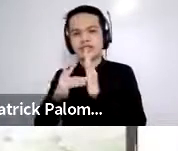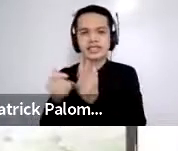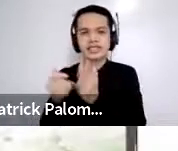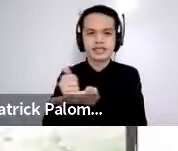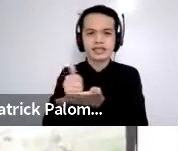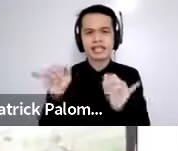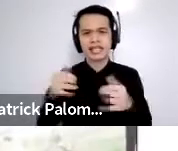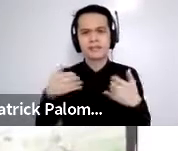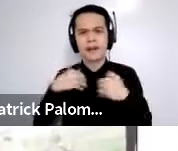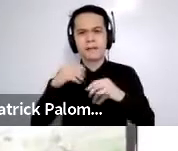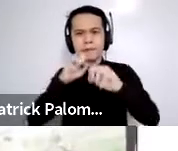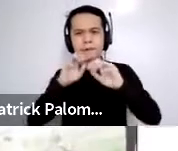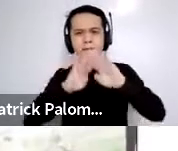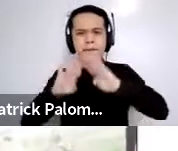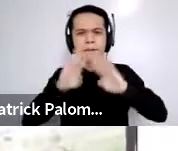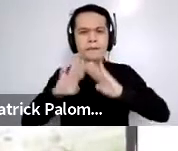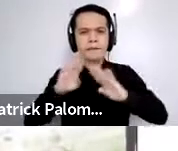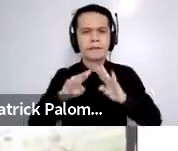basic needs.